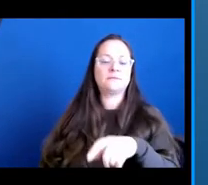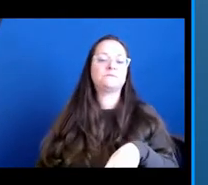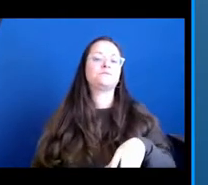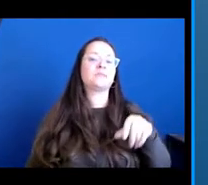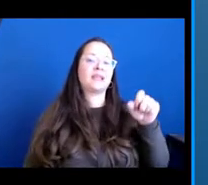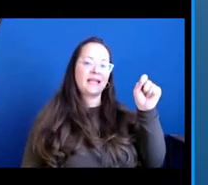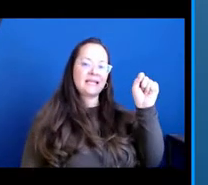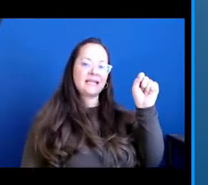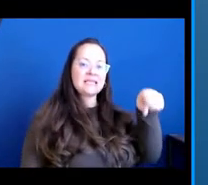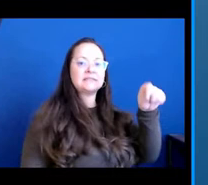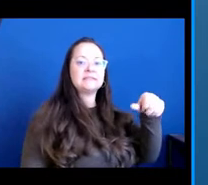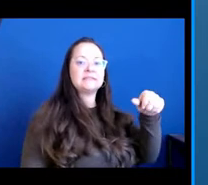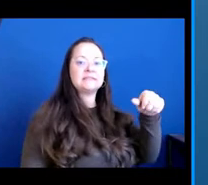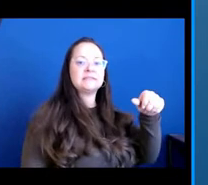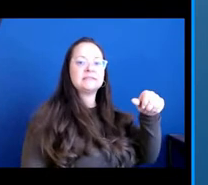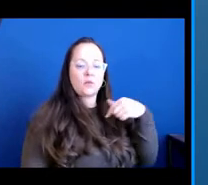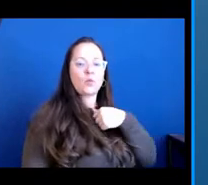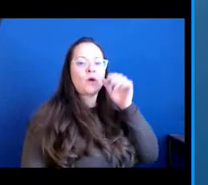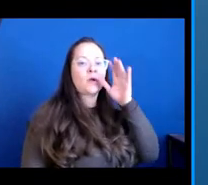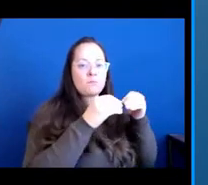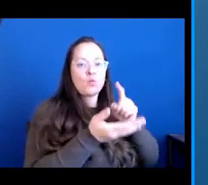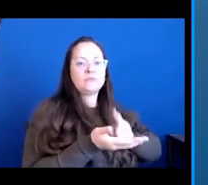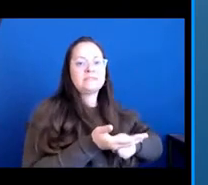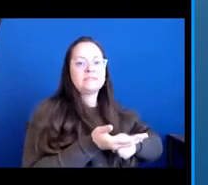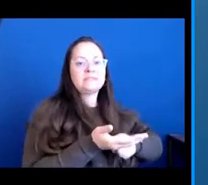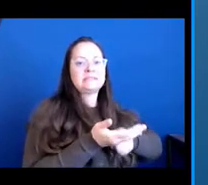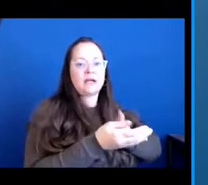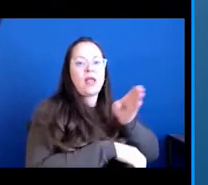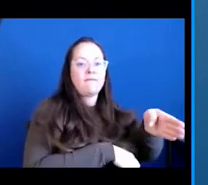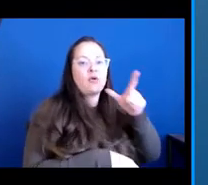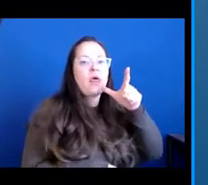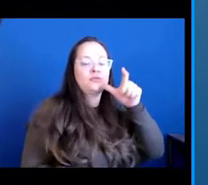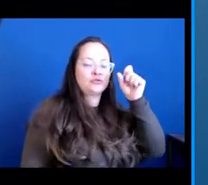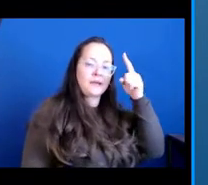about this after lunch but yes there is